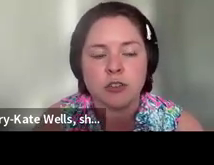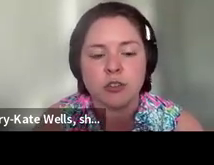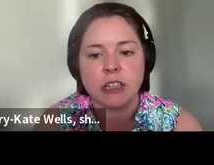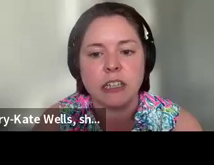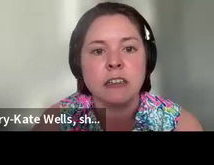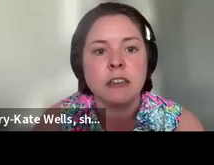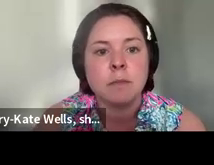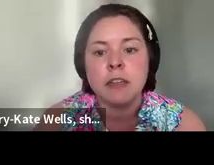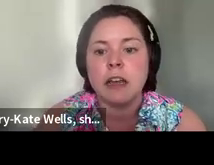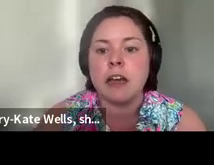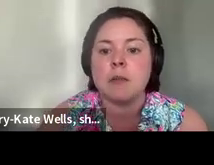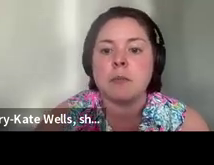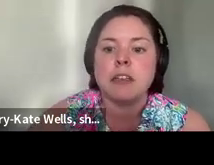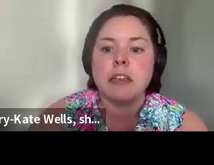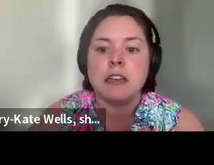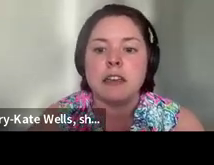present on your screen.